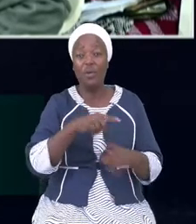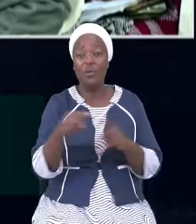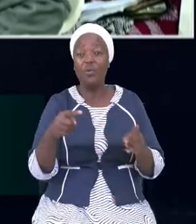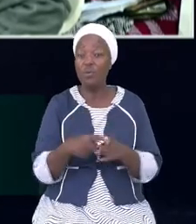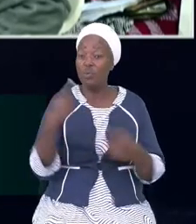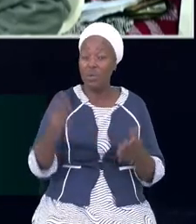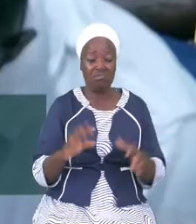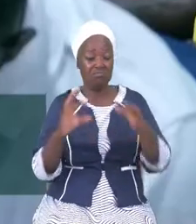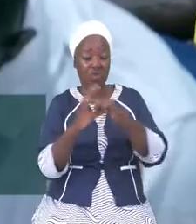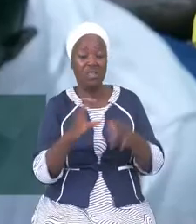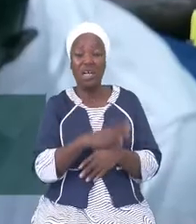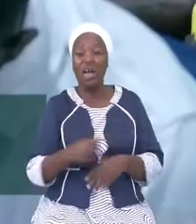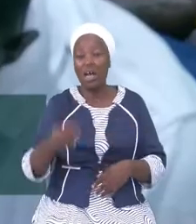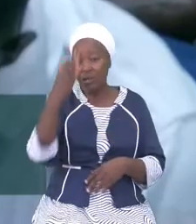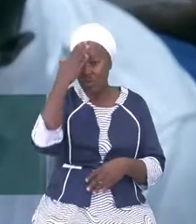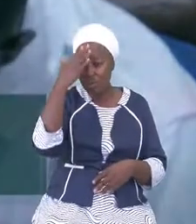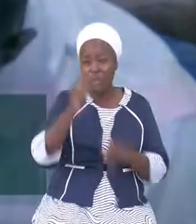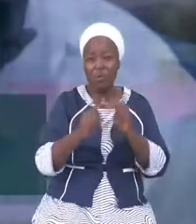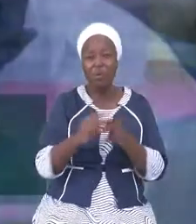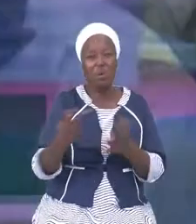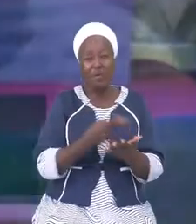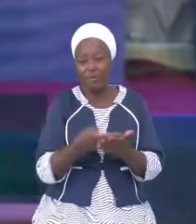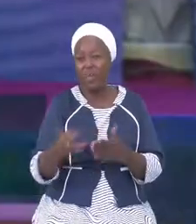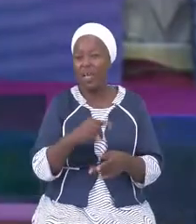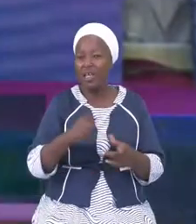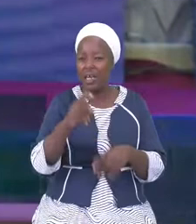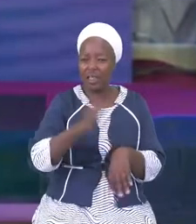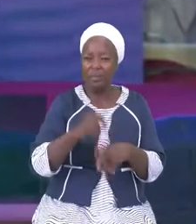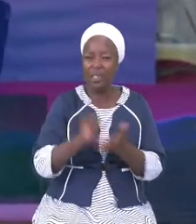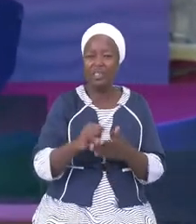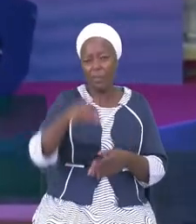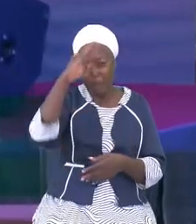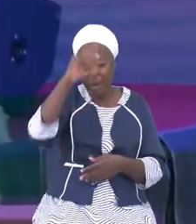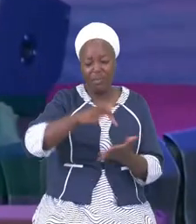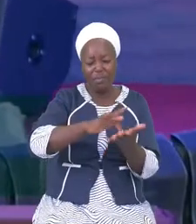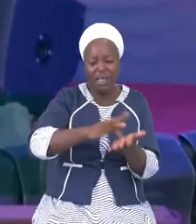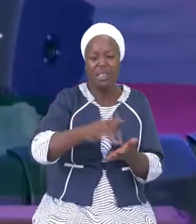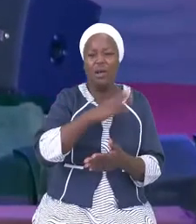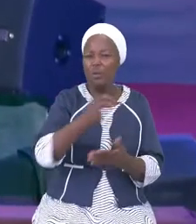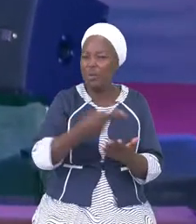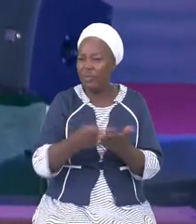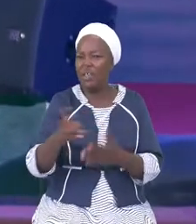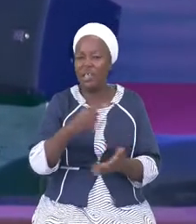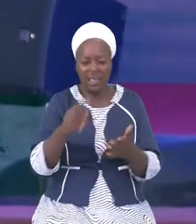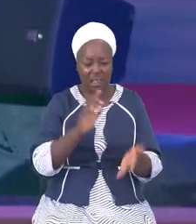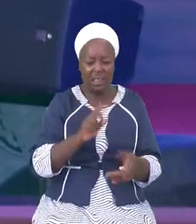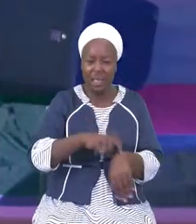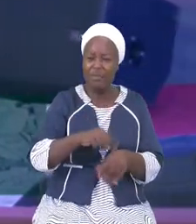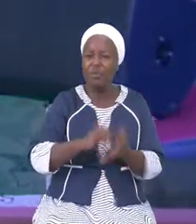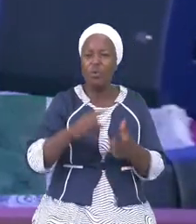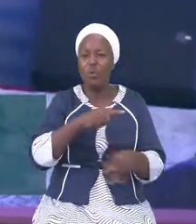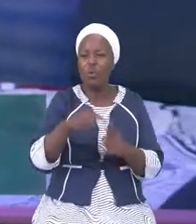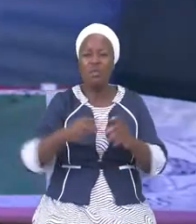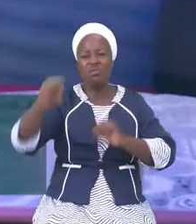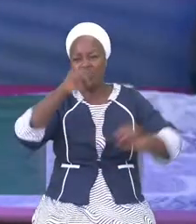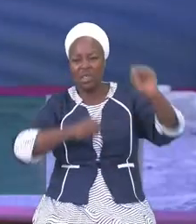human help and human medicine will fail. There are times when science will fail. There are